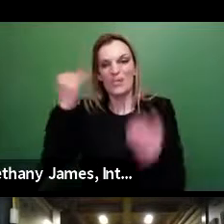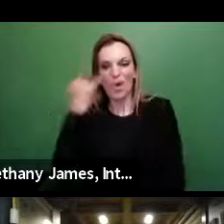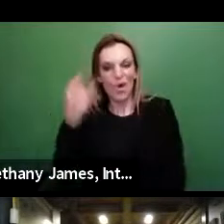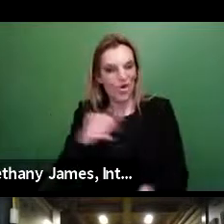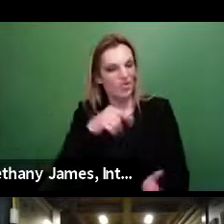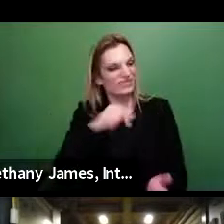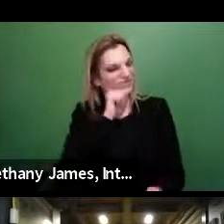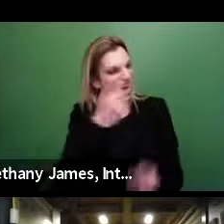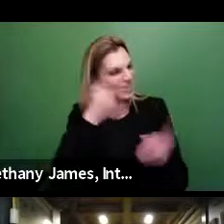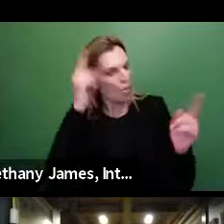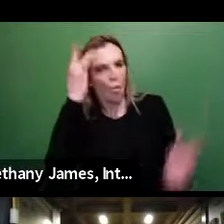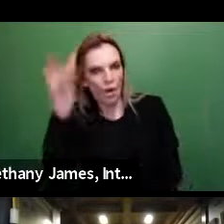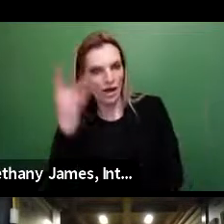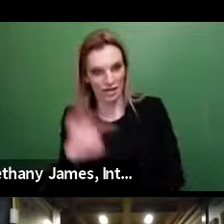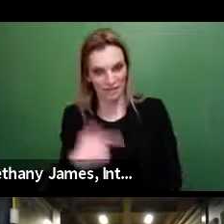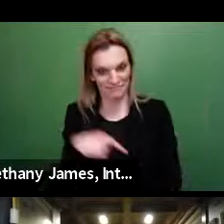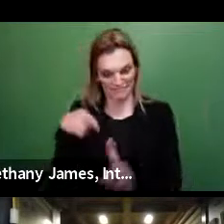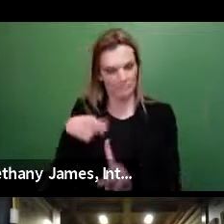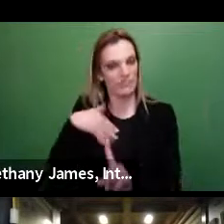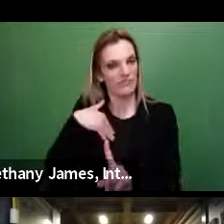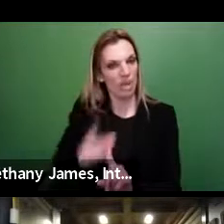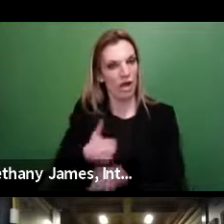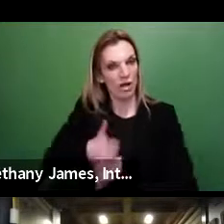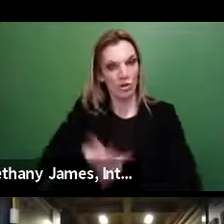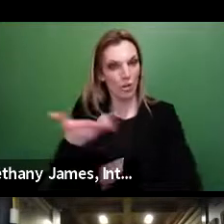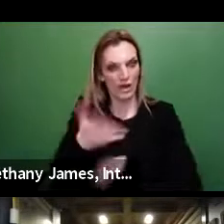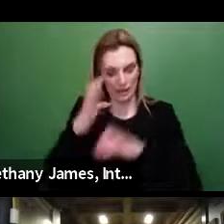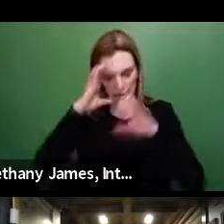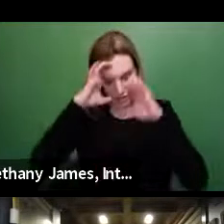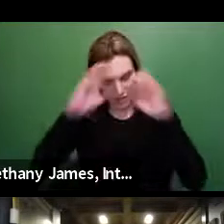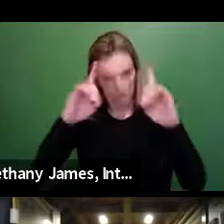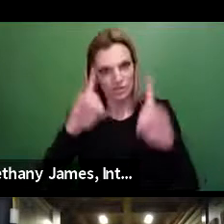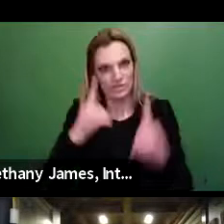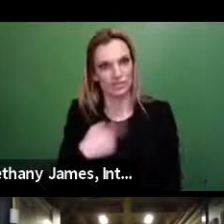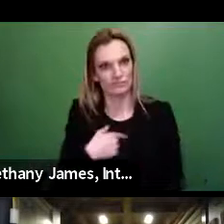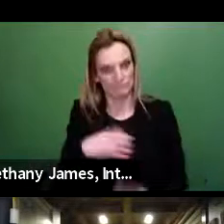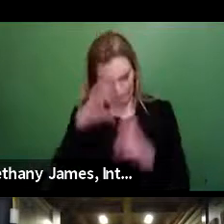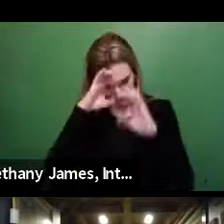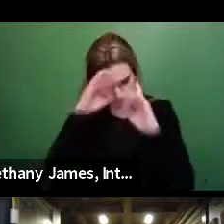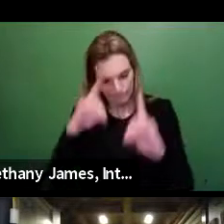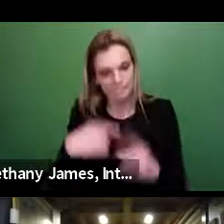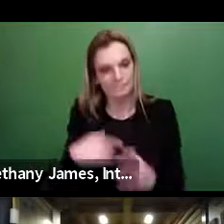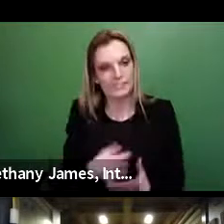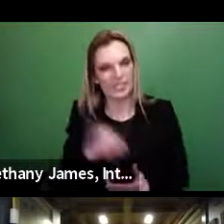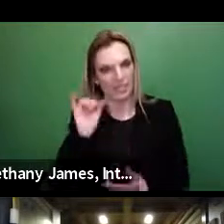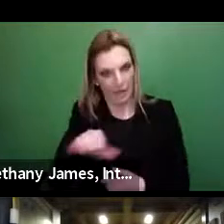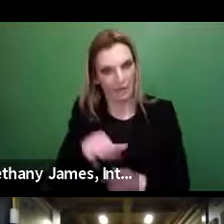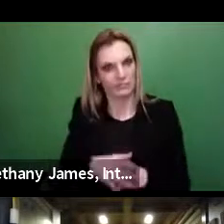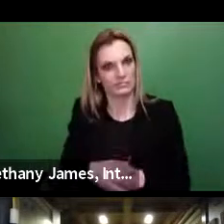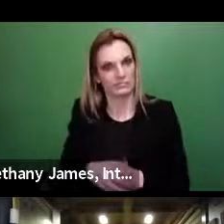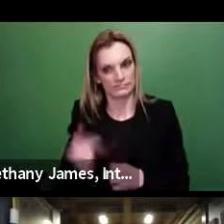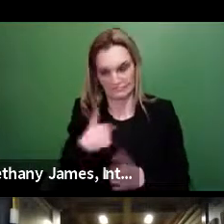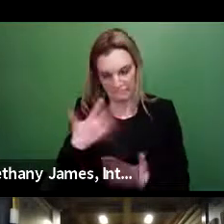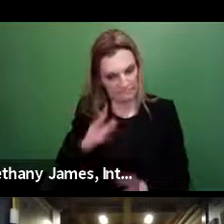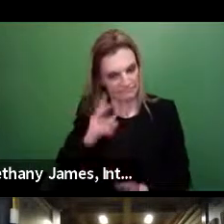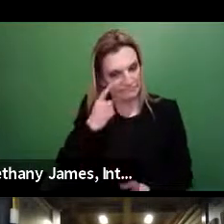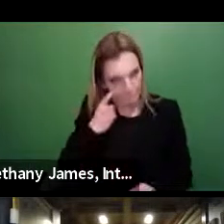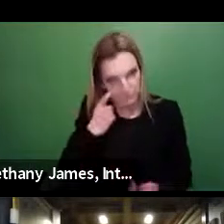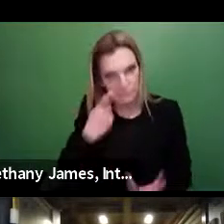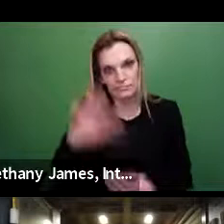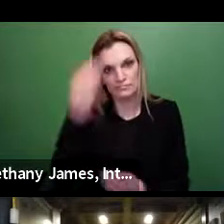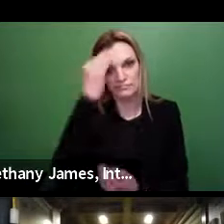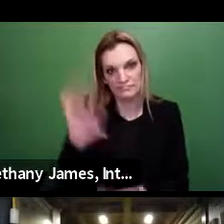It is a great equalizer, I feel, and you will have a strong partner with the commission and myself personally, being a literacy